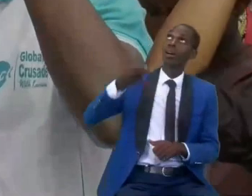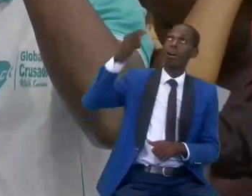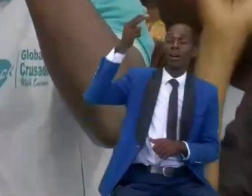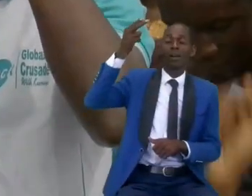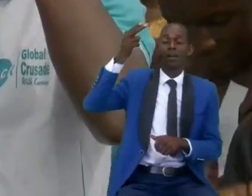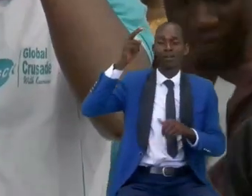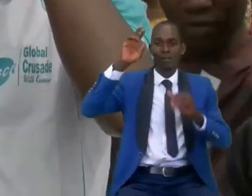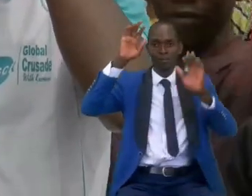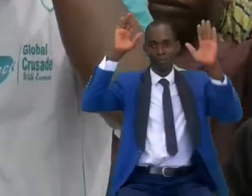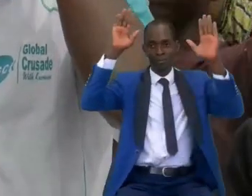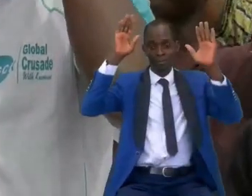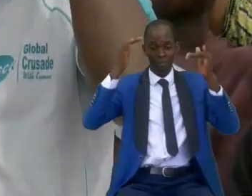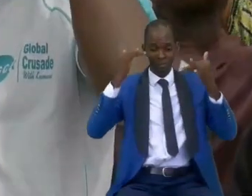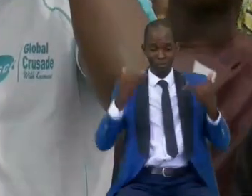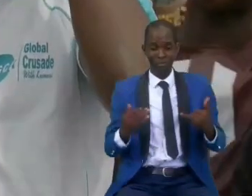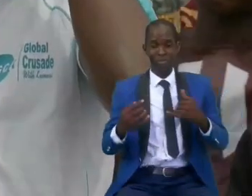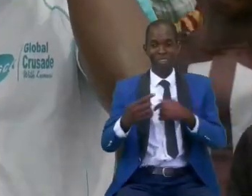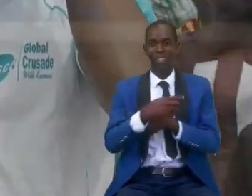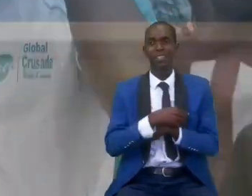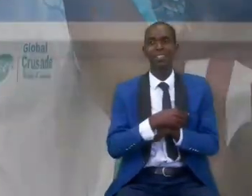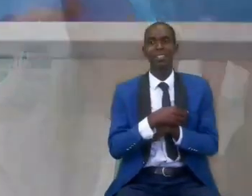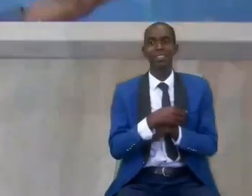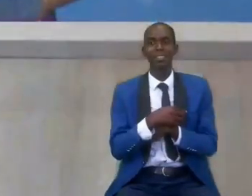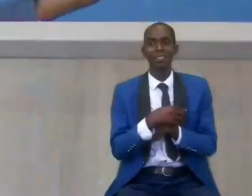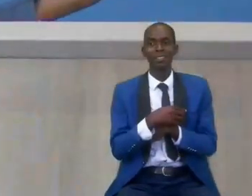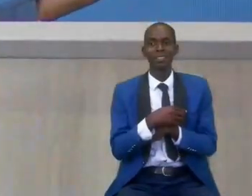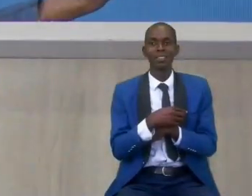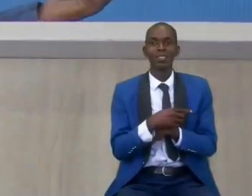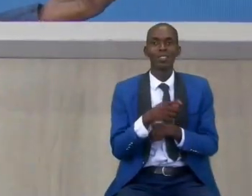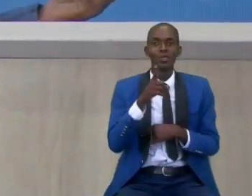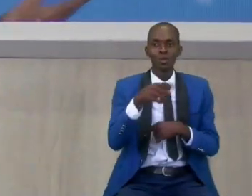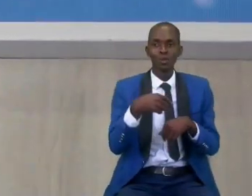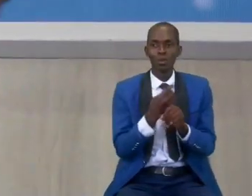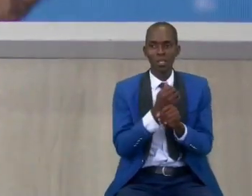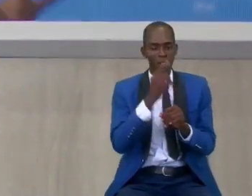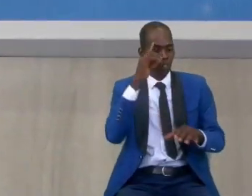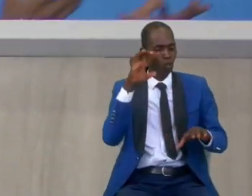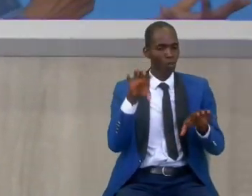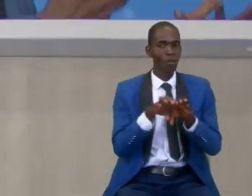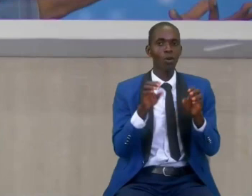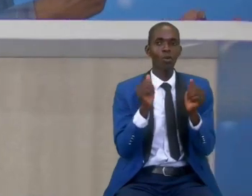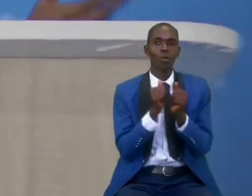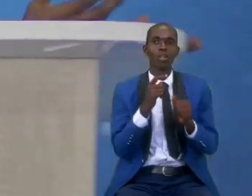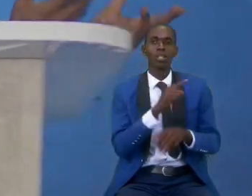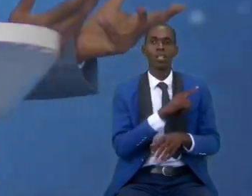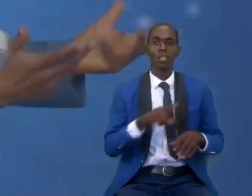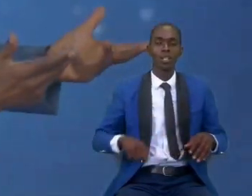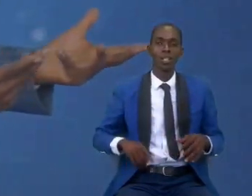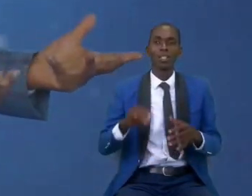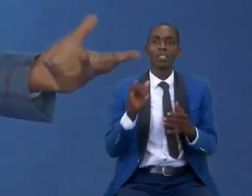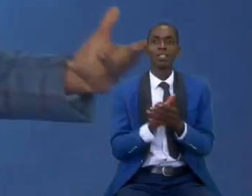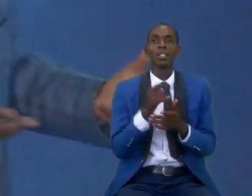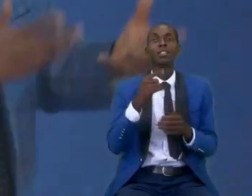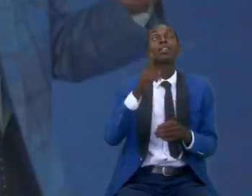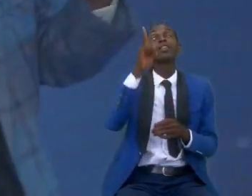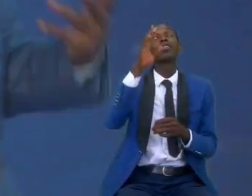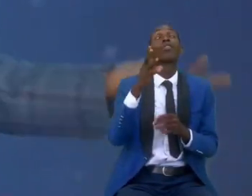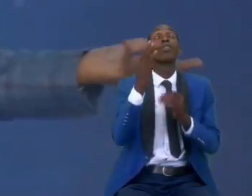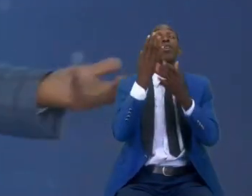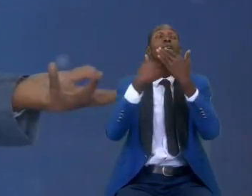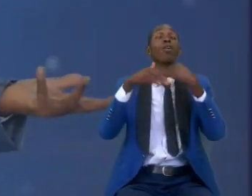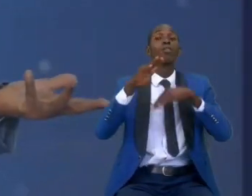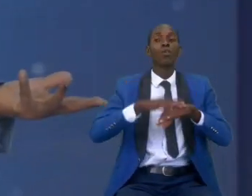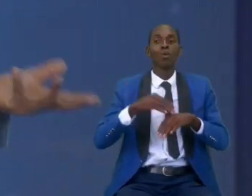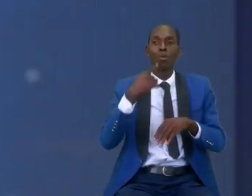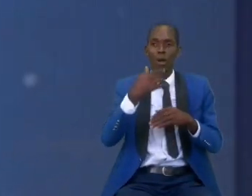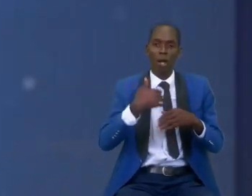make a covenant with the Lord that the God of heaven, who has made you so wonderful, who has